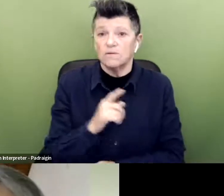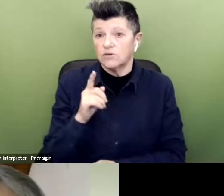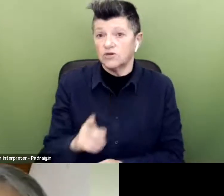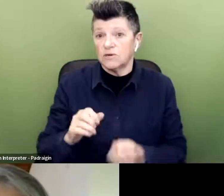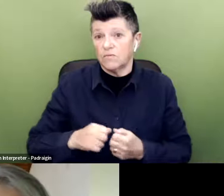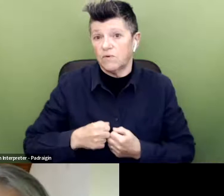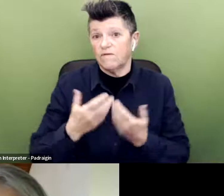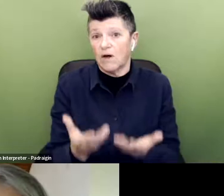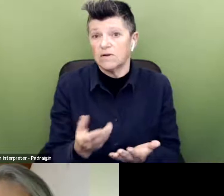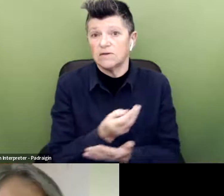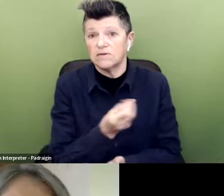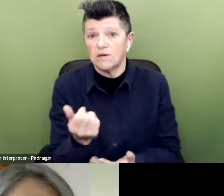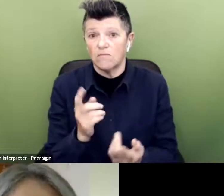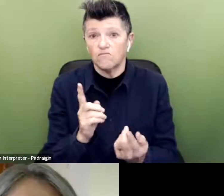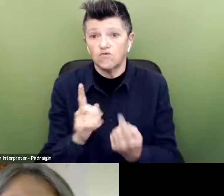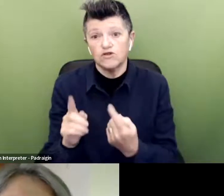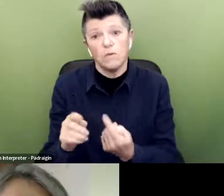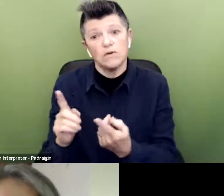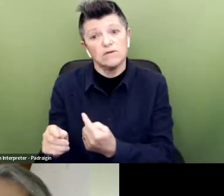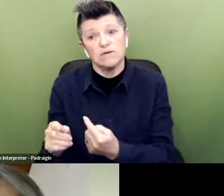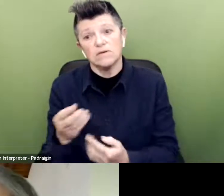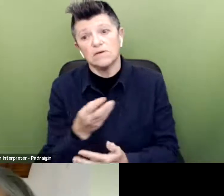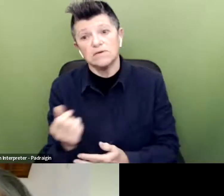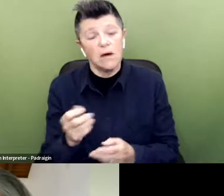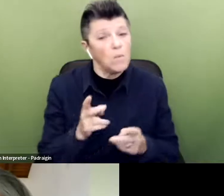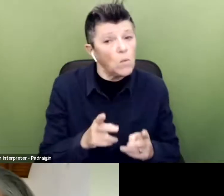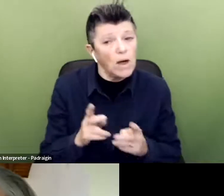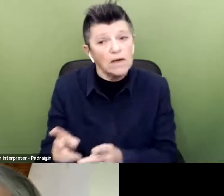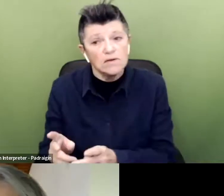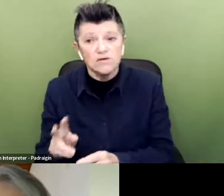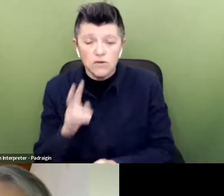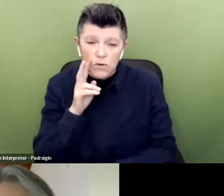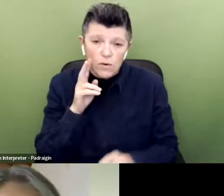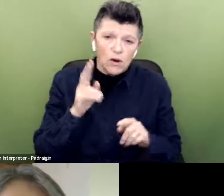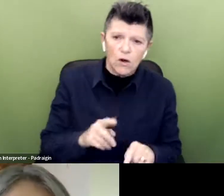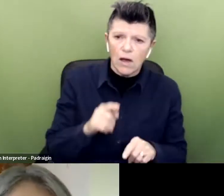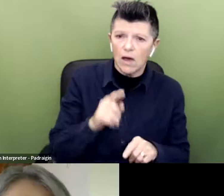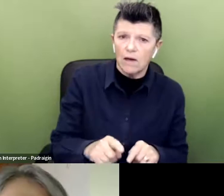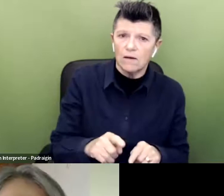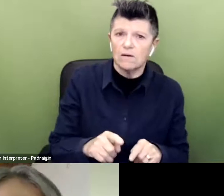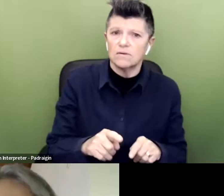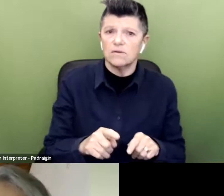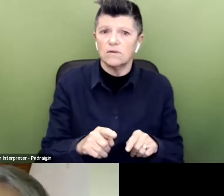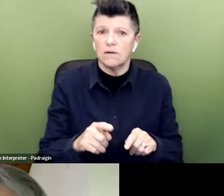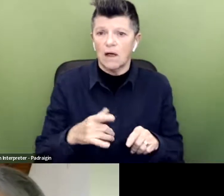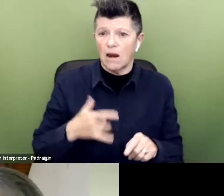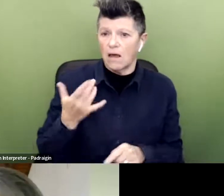providing some responses and some ways to look at a way of life where we